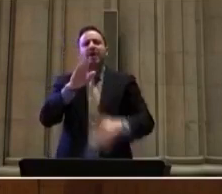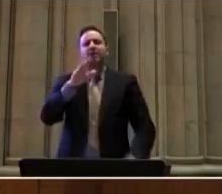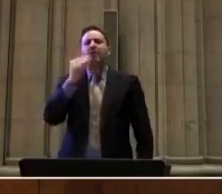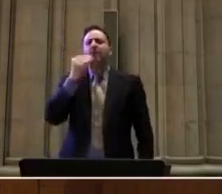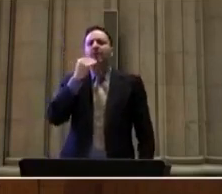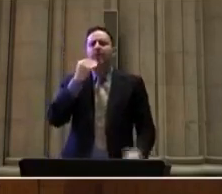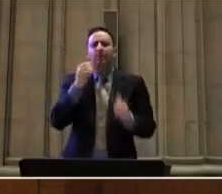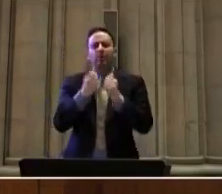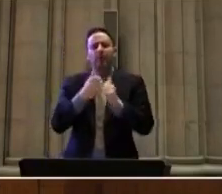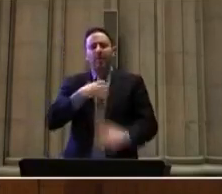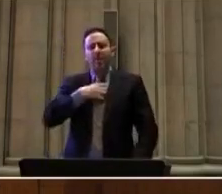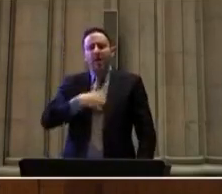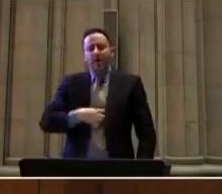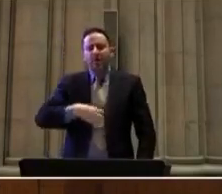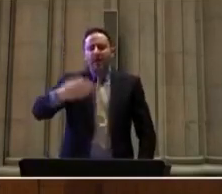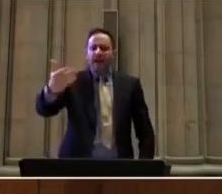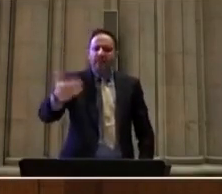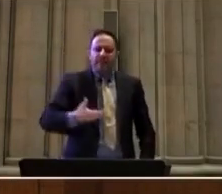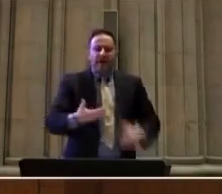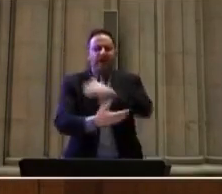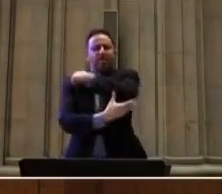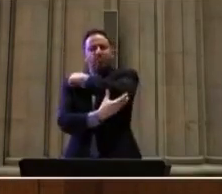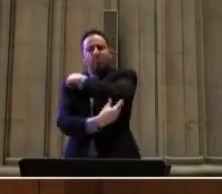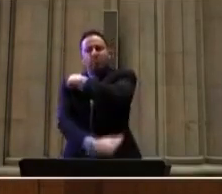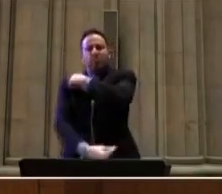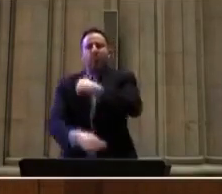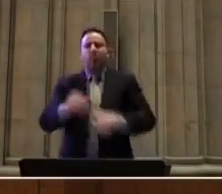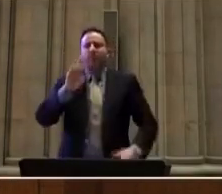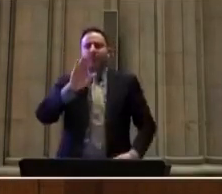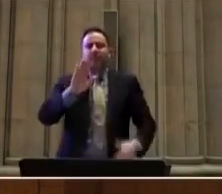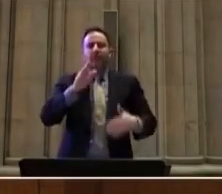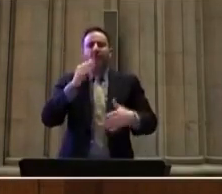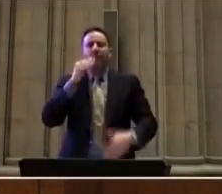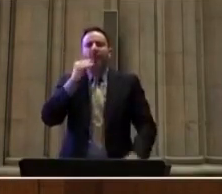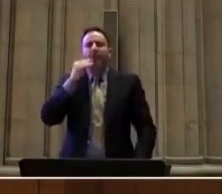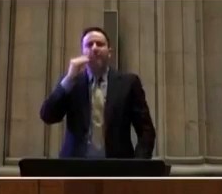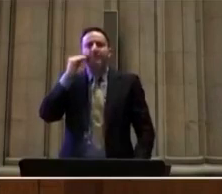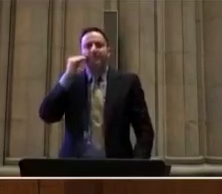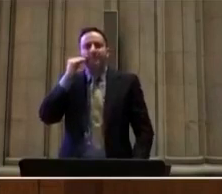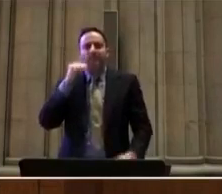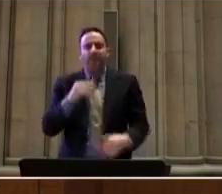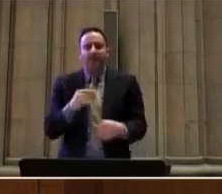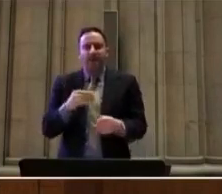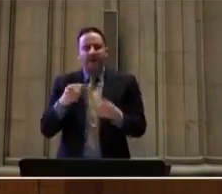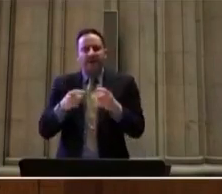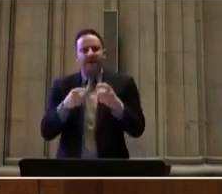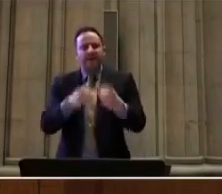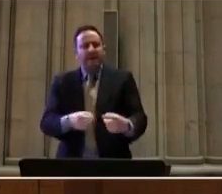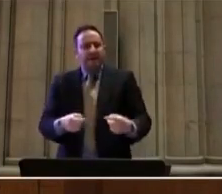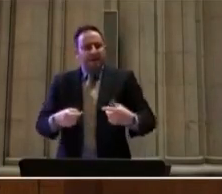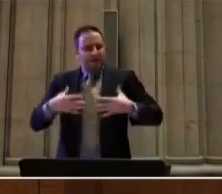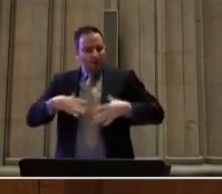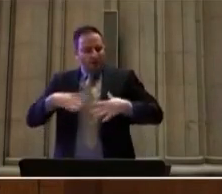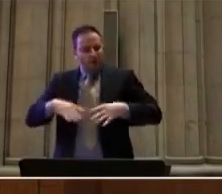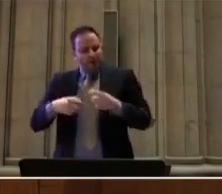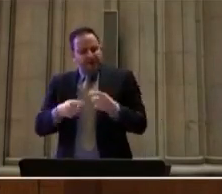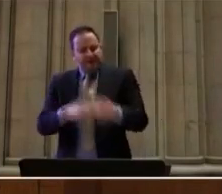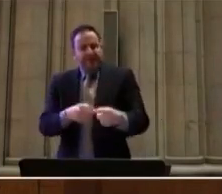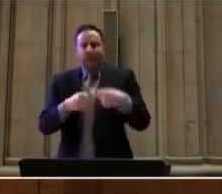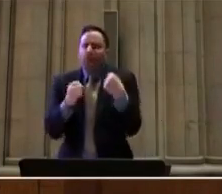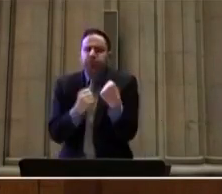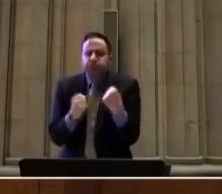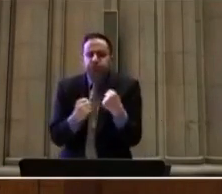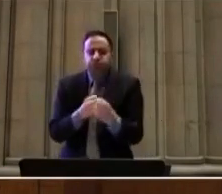the hungry, invite the poor into your homes, putting clothes on the shivering ill-clad." And it ends